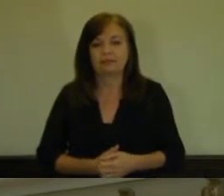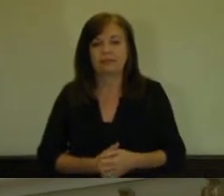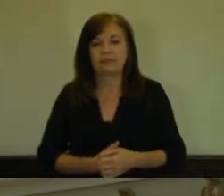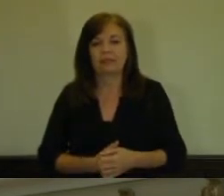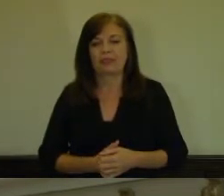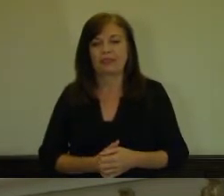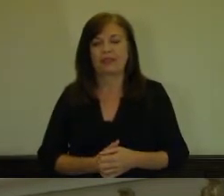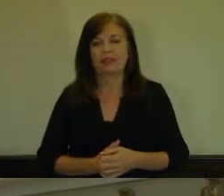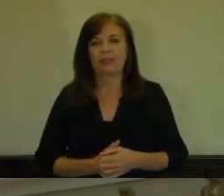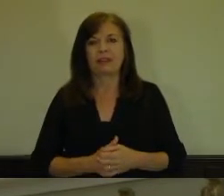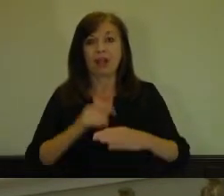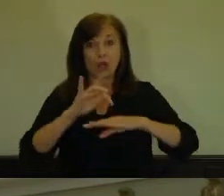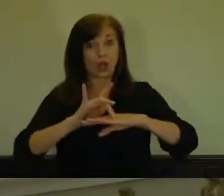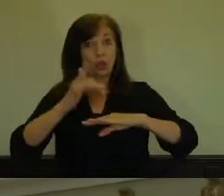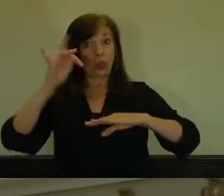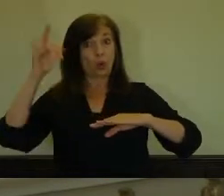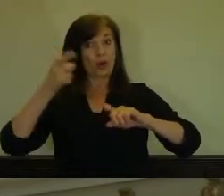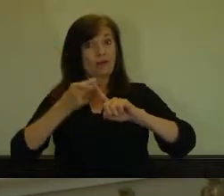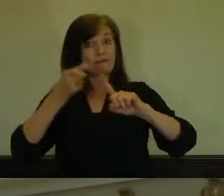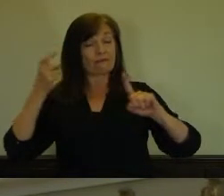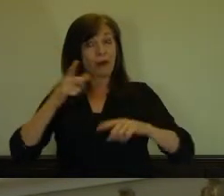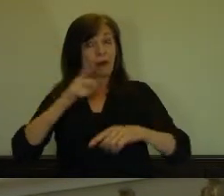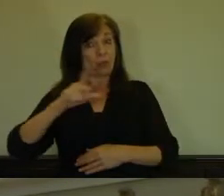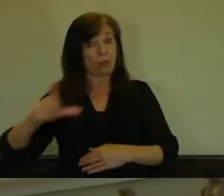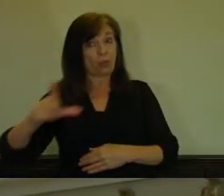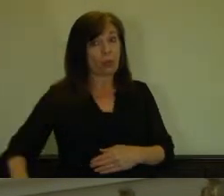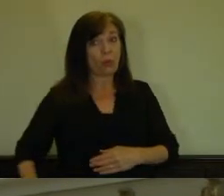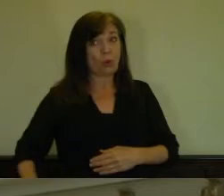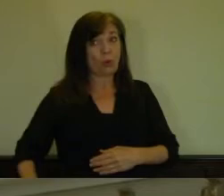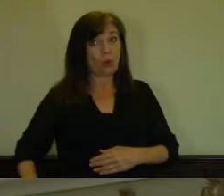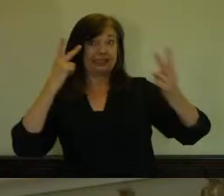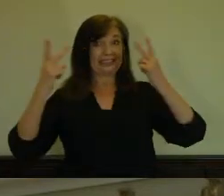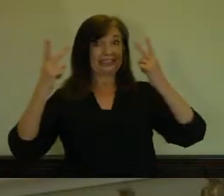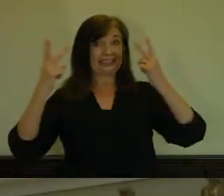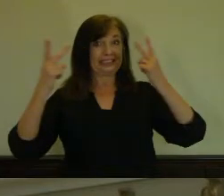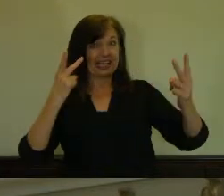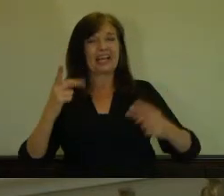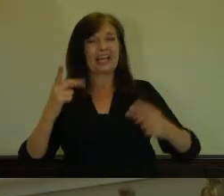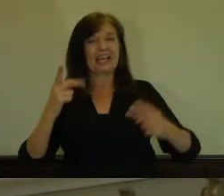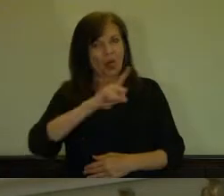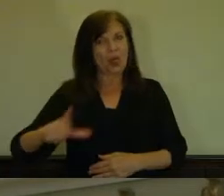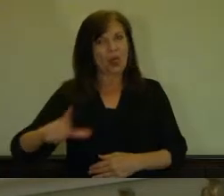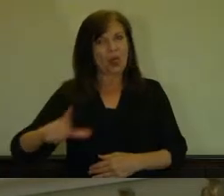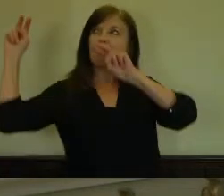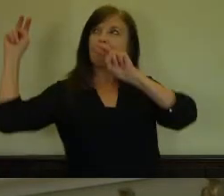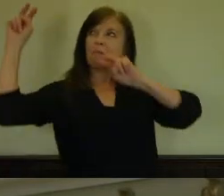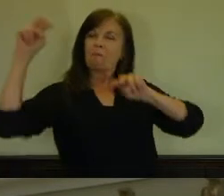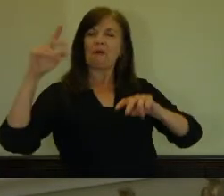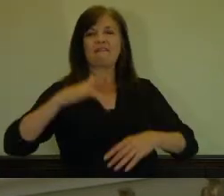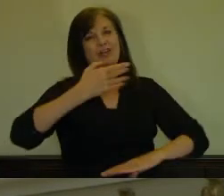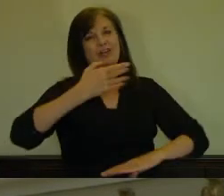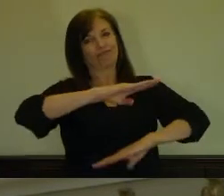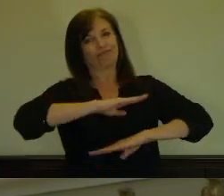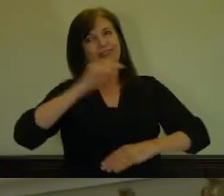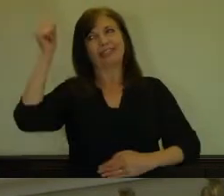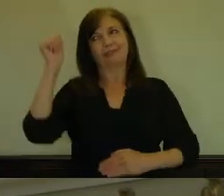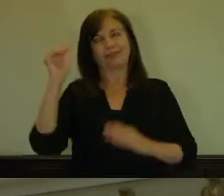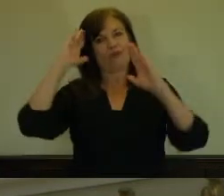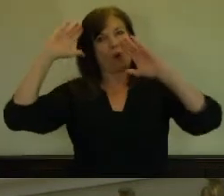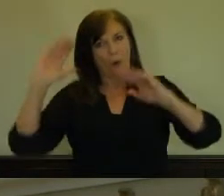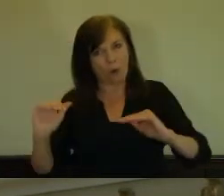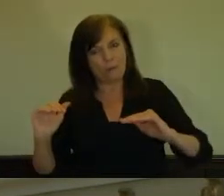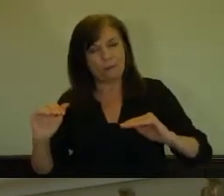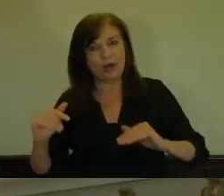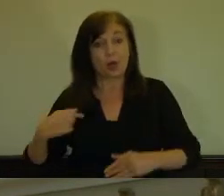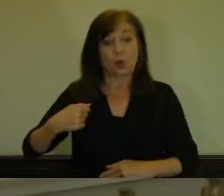May the glory of the Lord endure forever. May the Lord be glad in all works. Pleasing